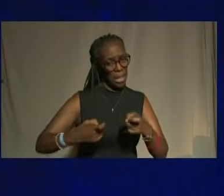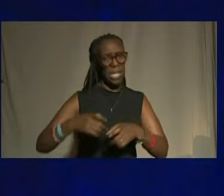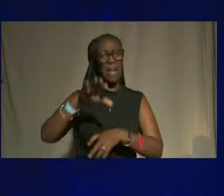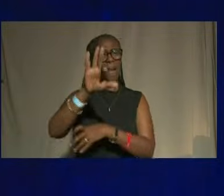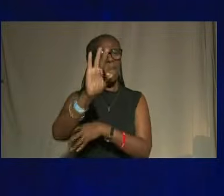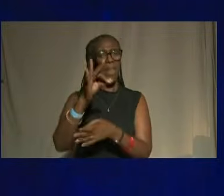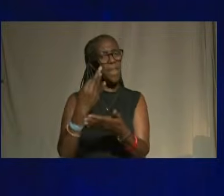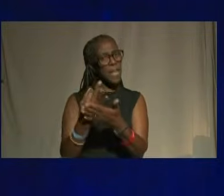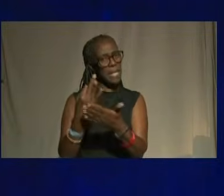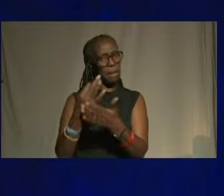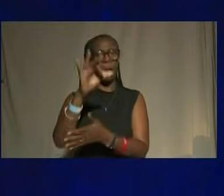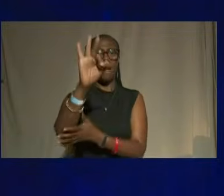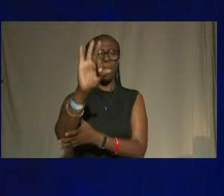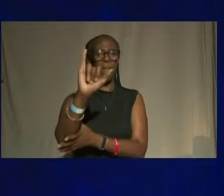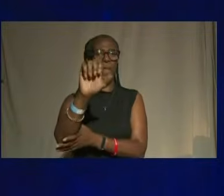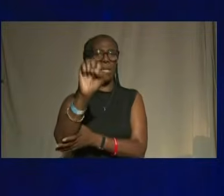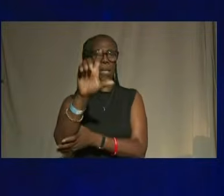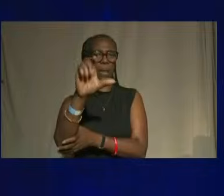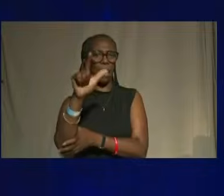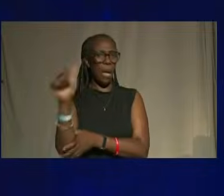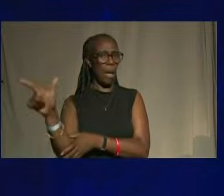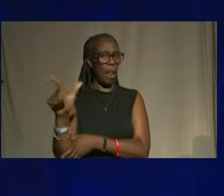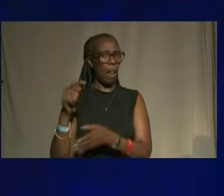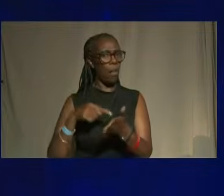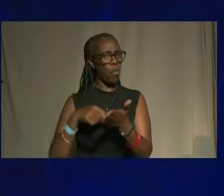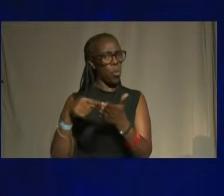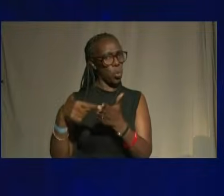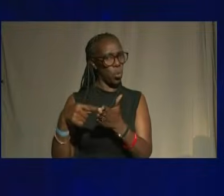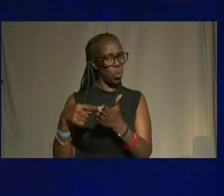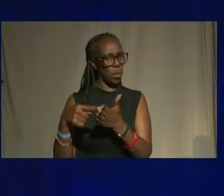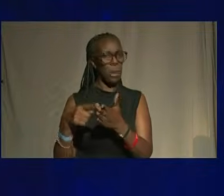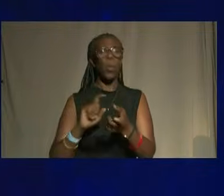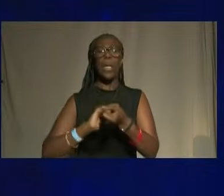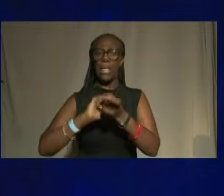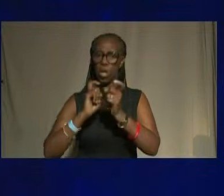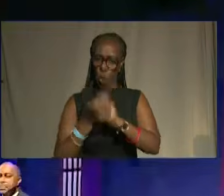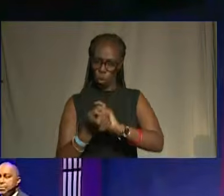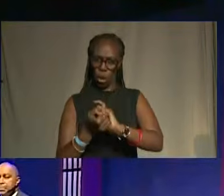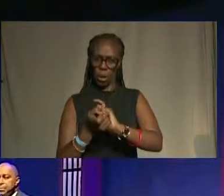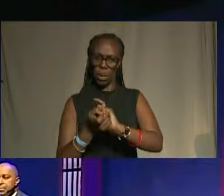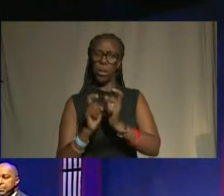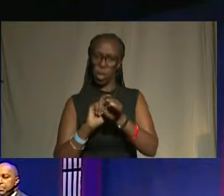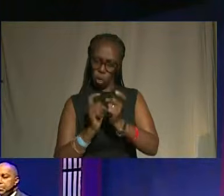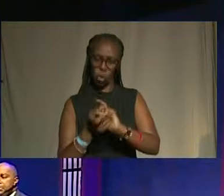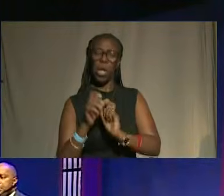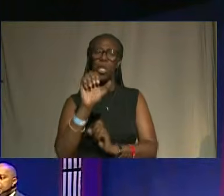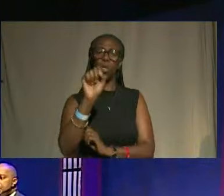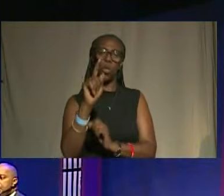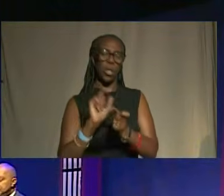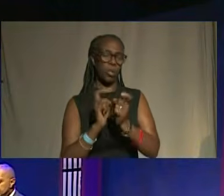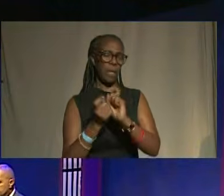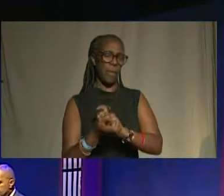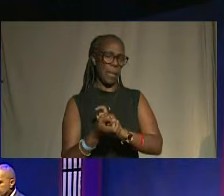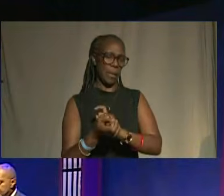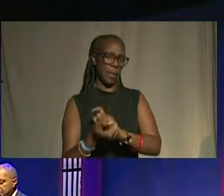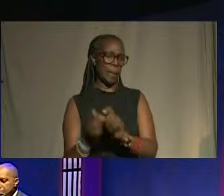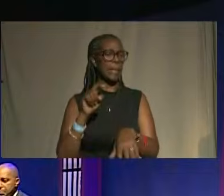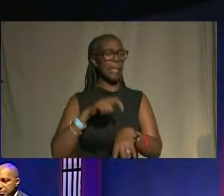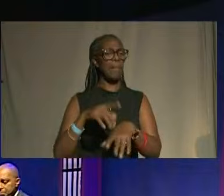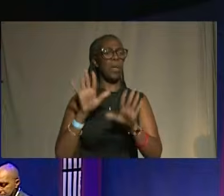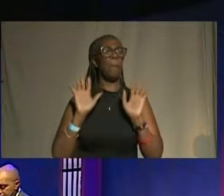must do a social transformation for the people. Time, thank you very much. Question for Team PNP, Al.